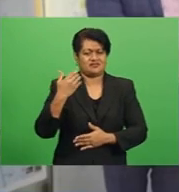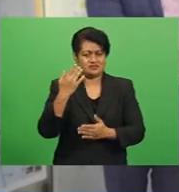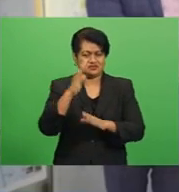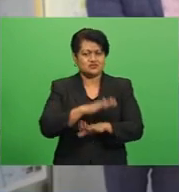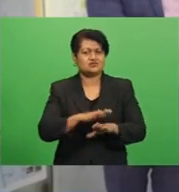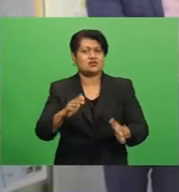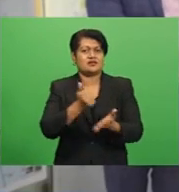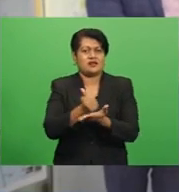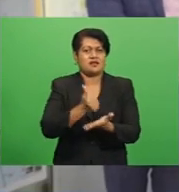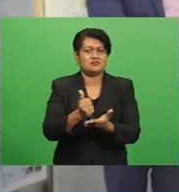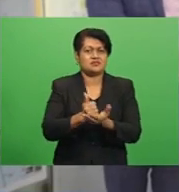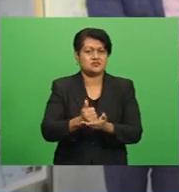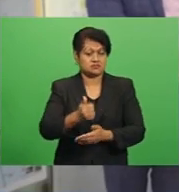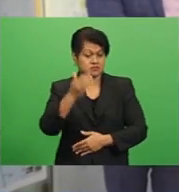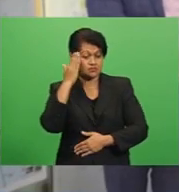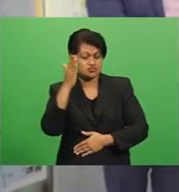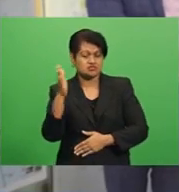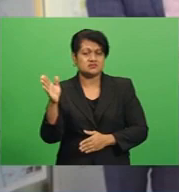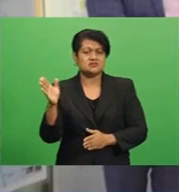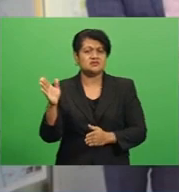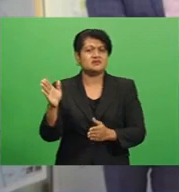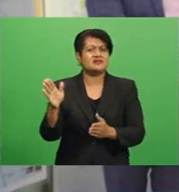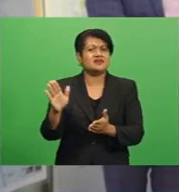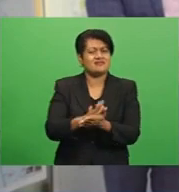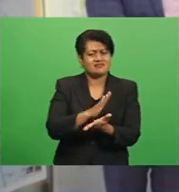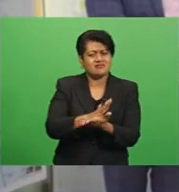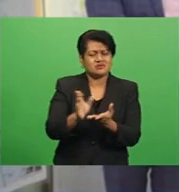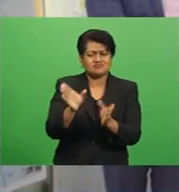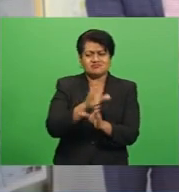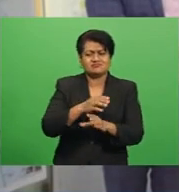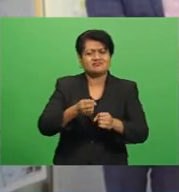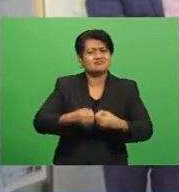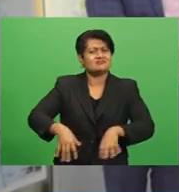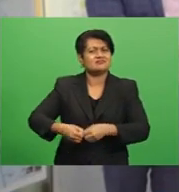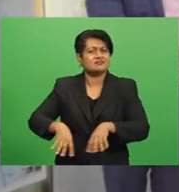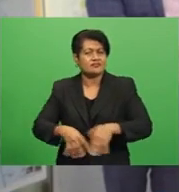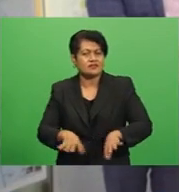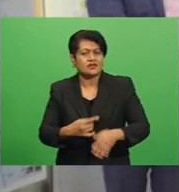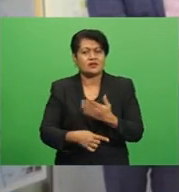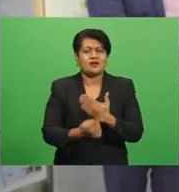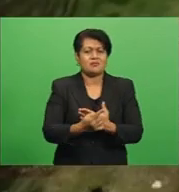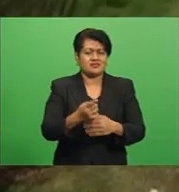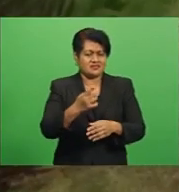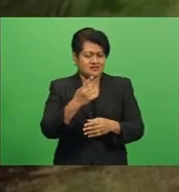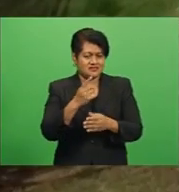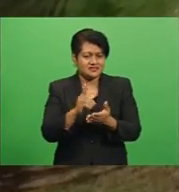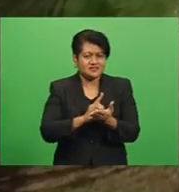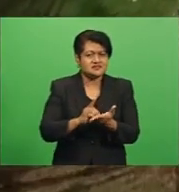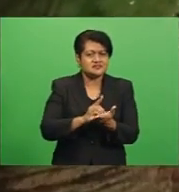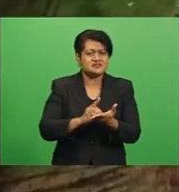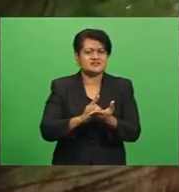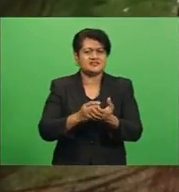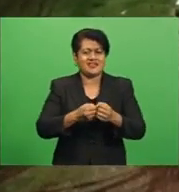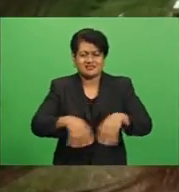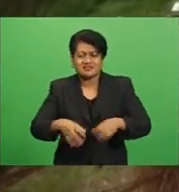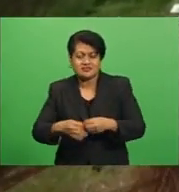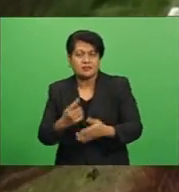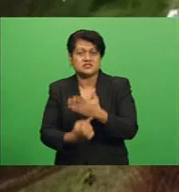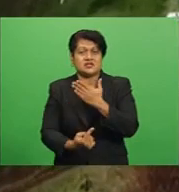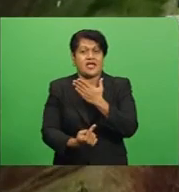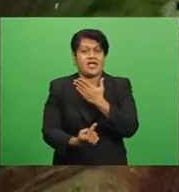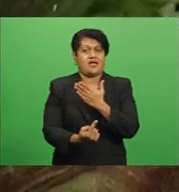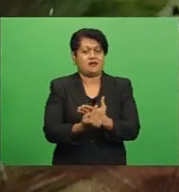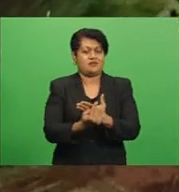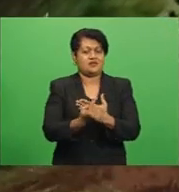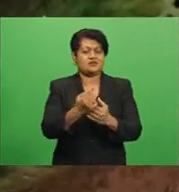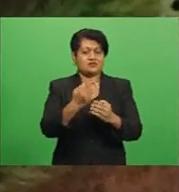schools, when they get damaged, they are rated in respect of the type of and amount of damage that has actually occurred to the